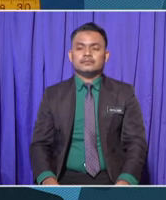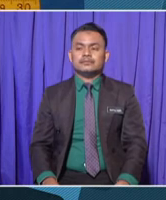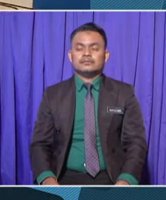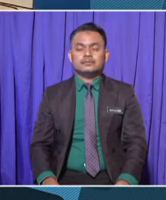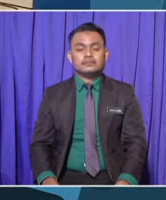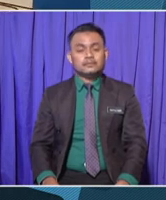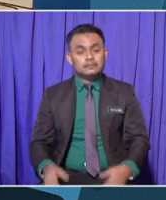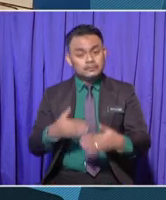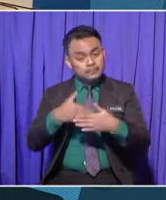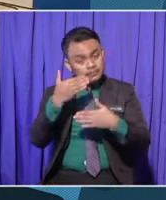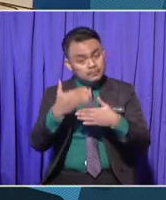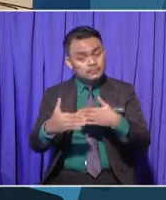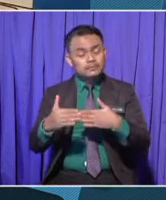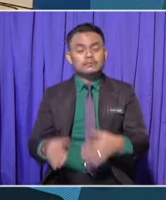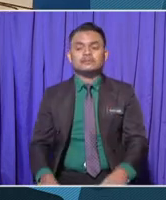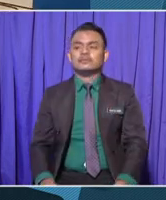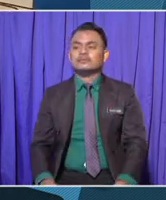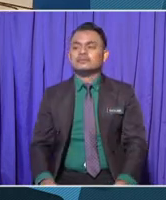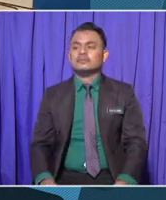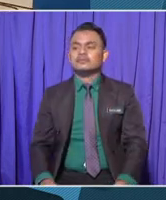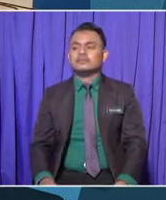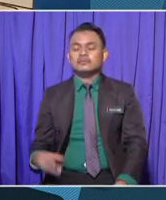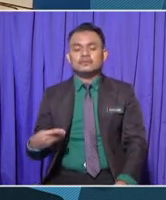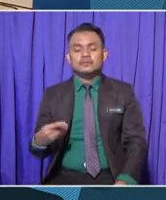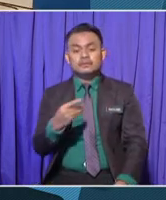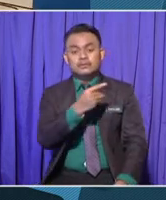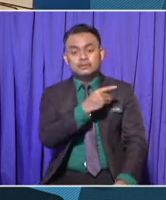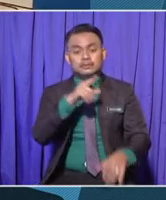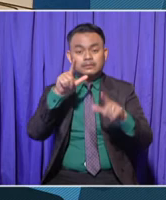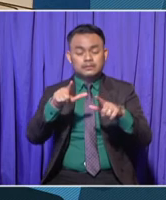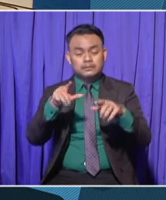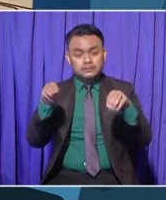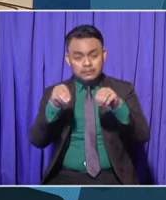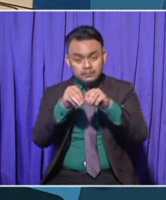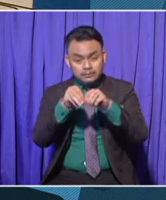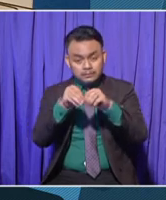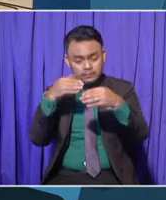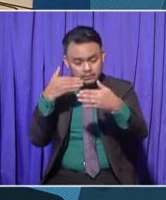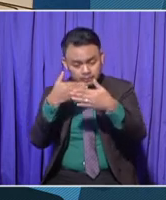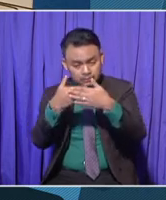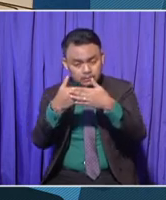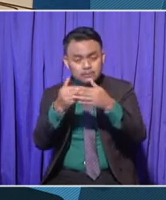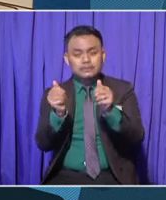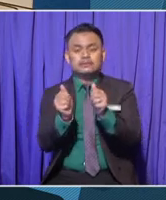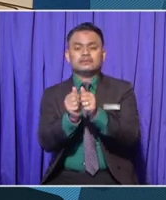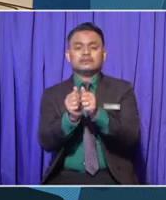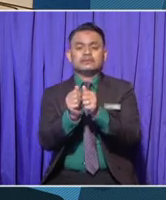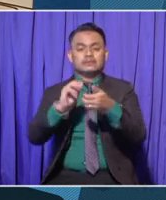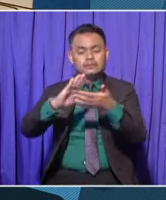After that, we move the magnets closer to the paper clips.